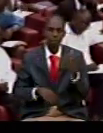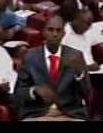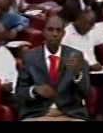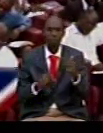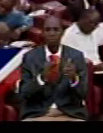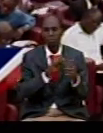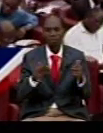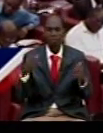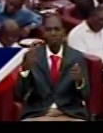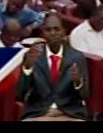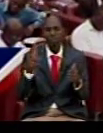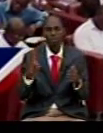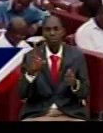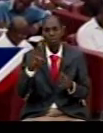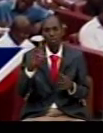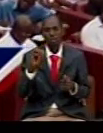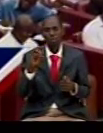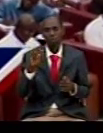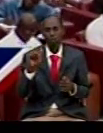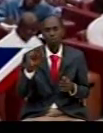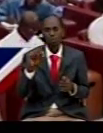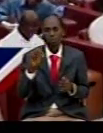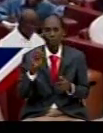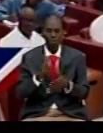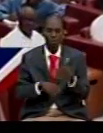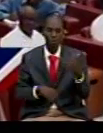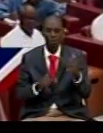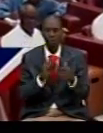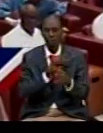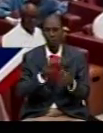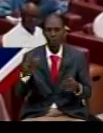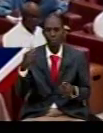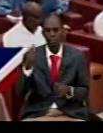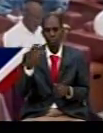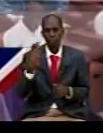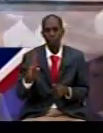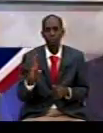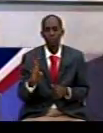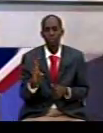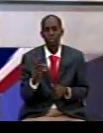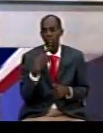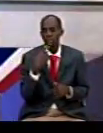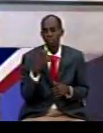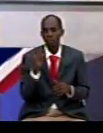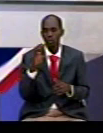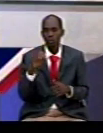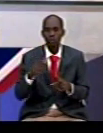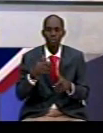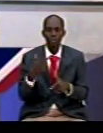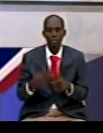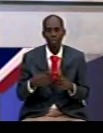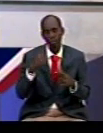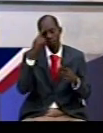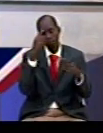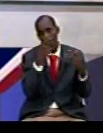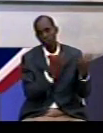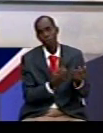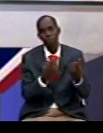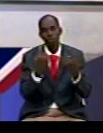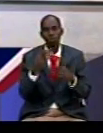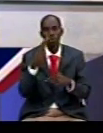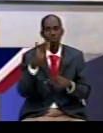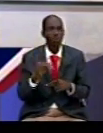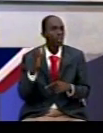verse 17. Romans 10, verse 17. So then faith cometh by